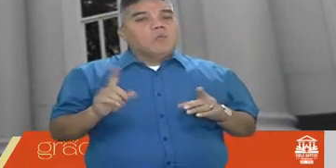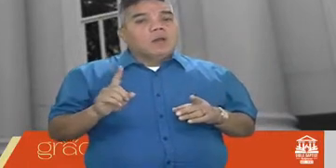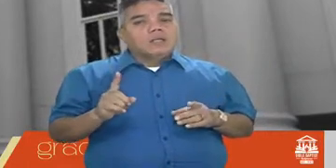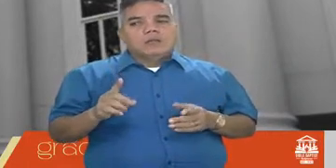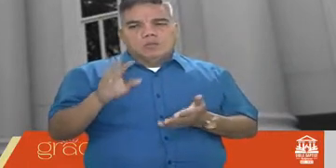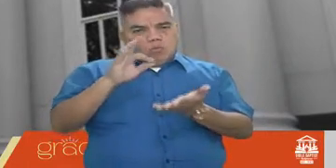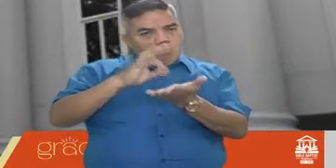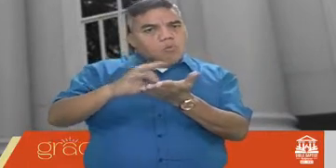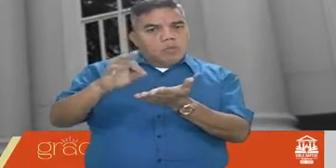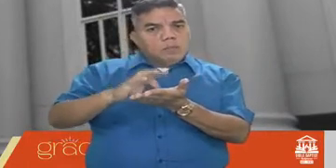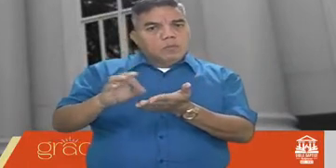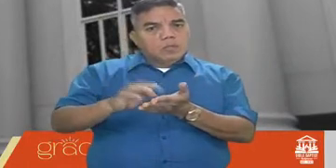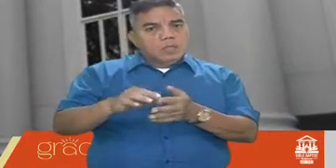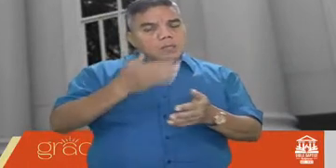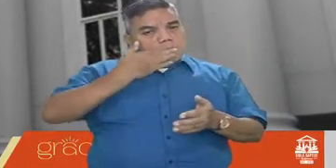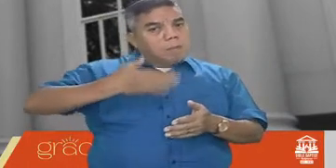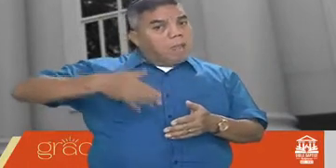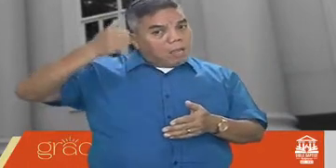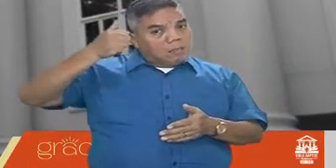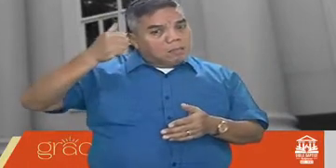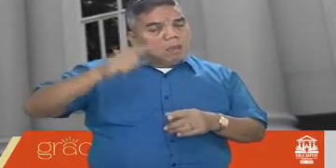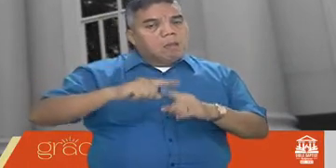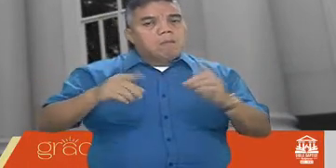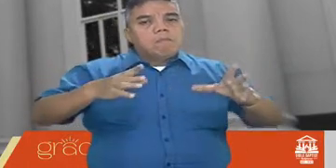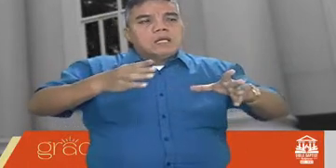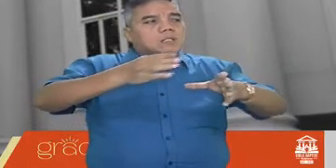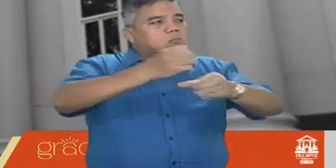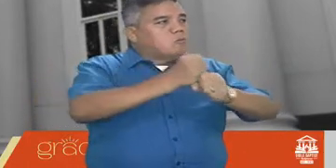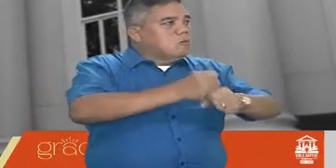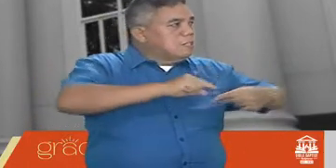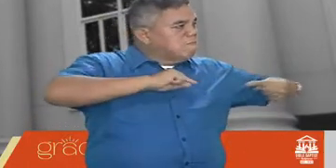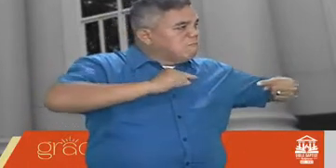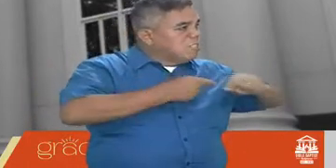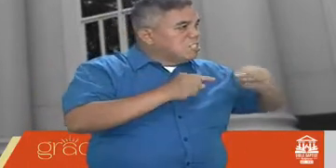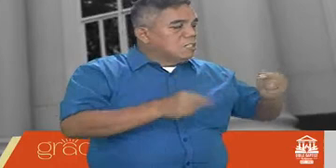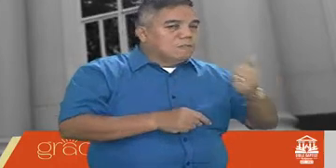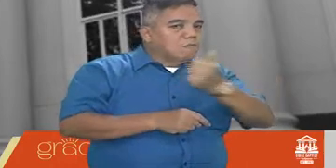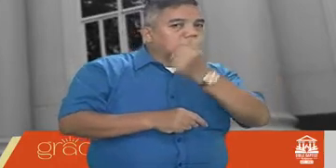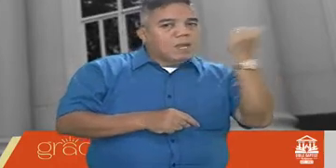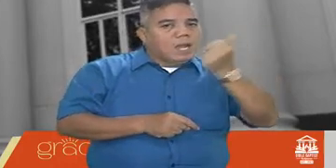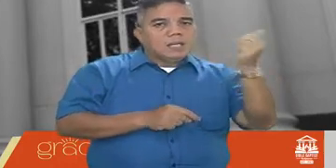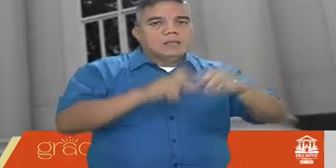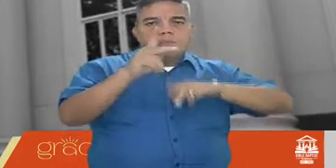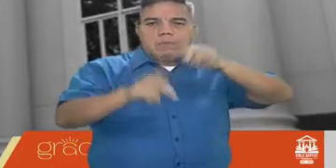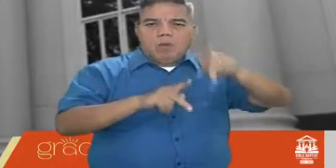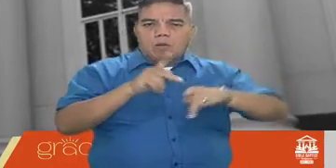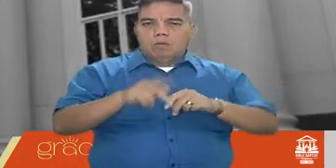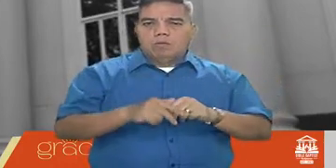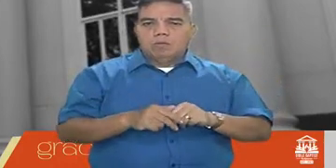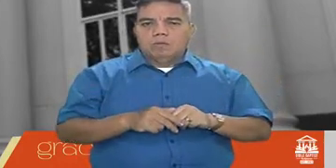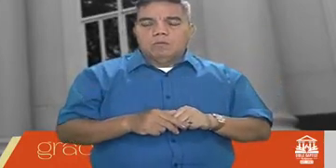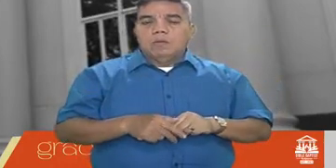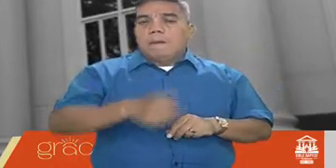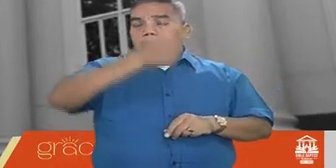than what? To forgive. Many are holding grudges from past offenses.